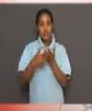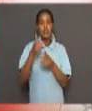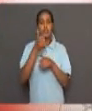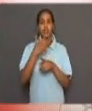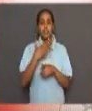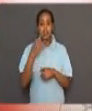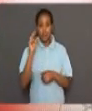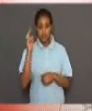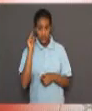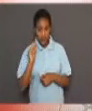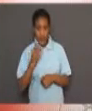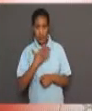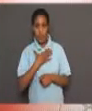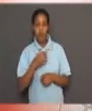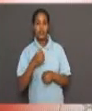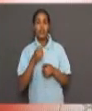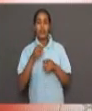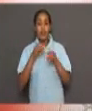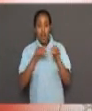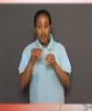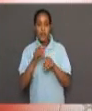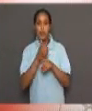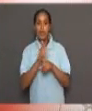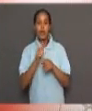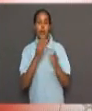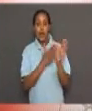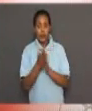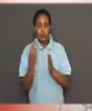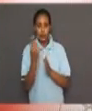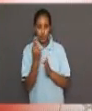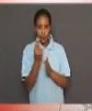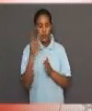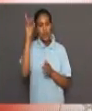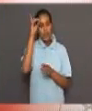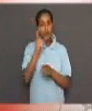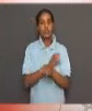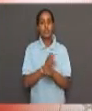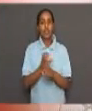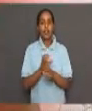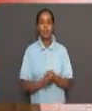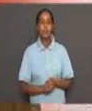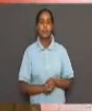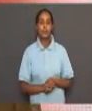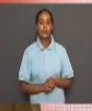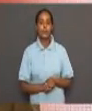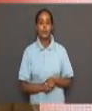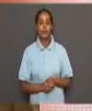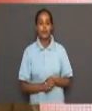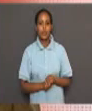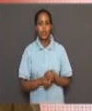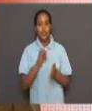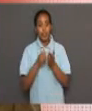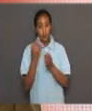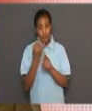silvery white reactive metal is manufactured using the Downs cell.